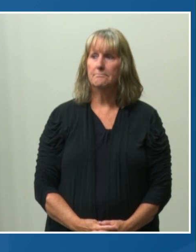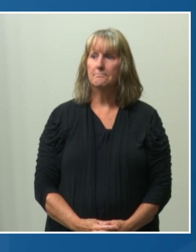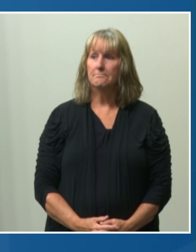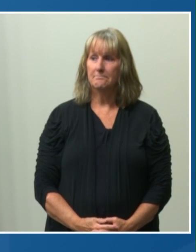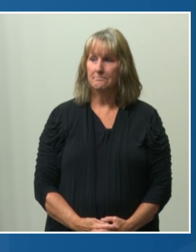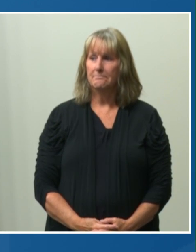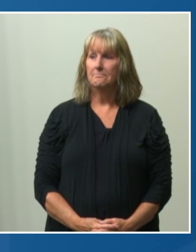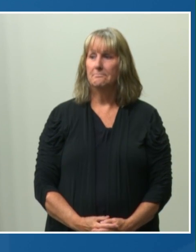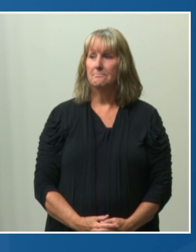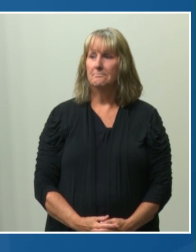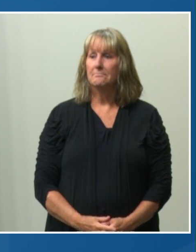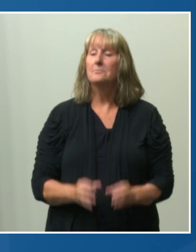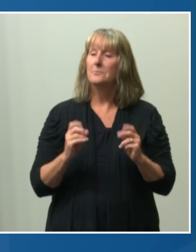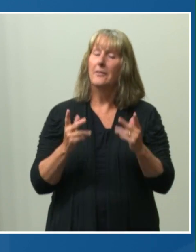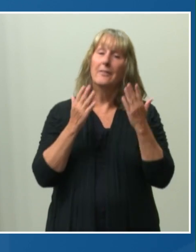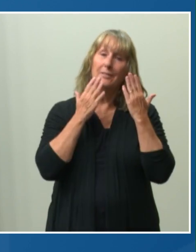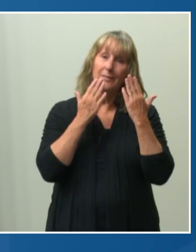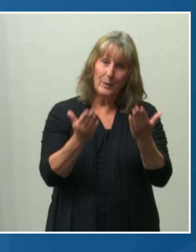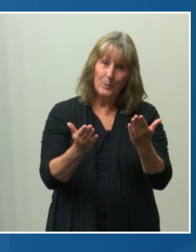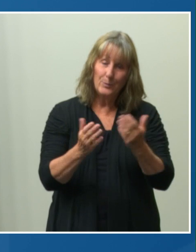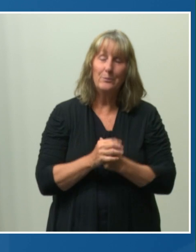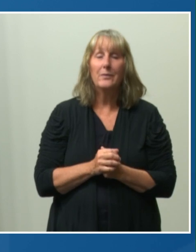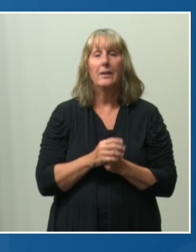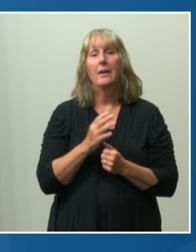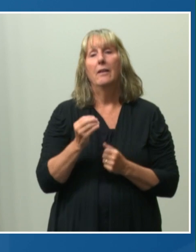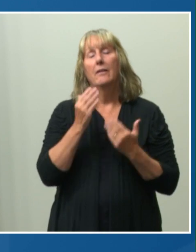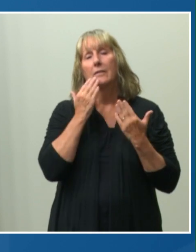Okay. Thank you.